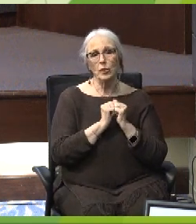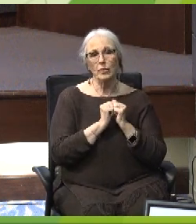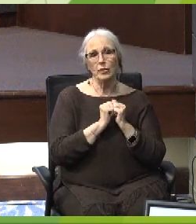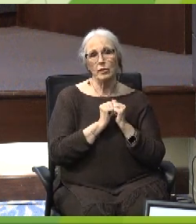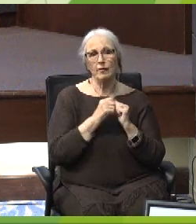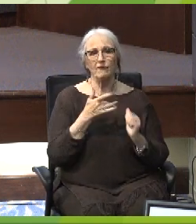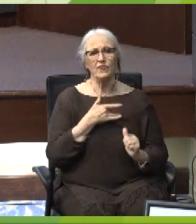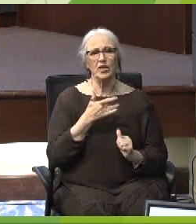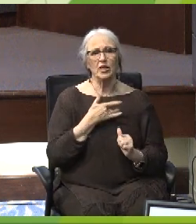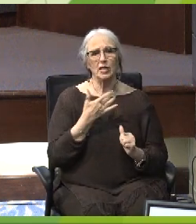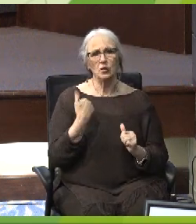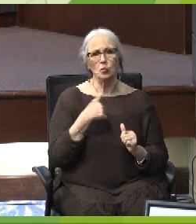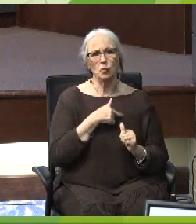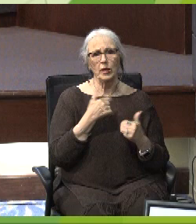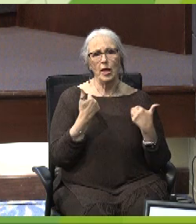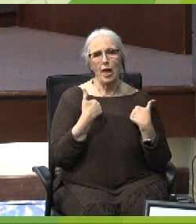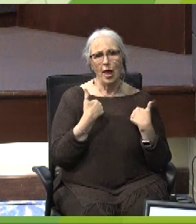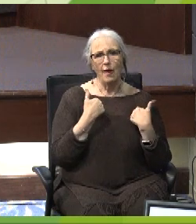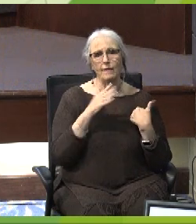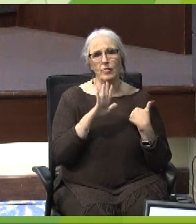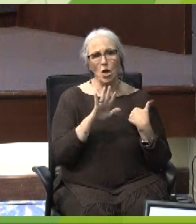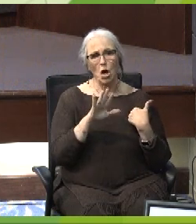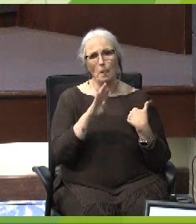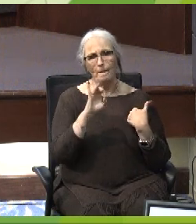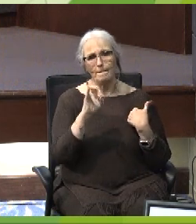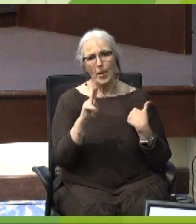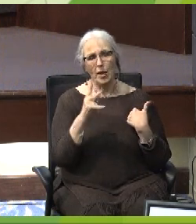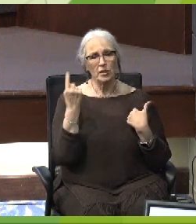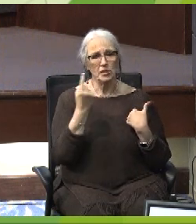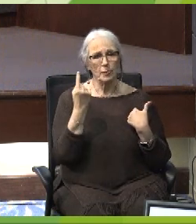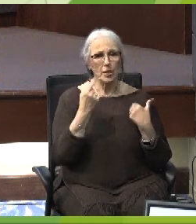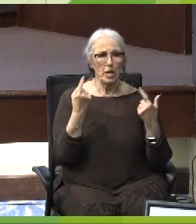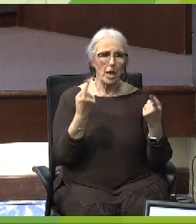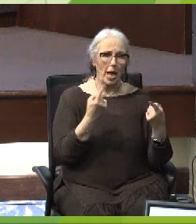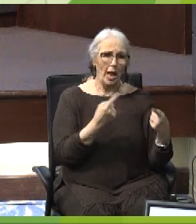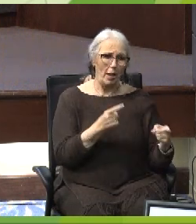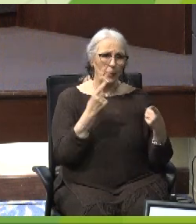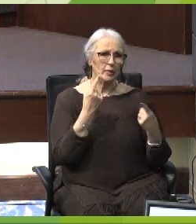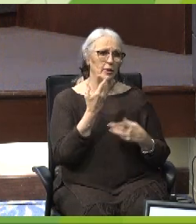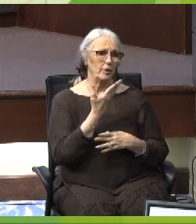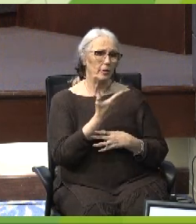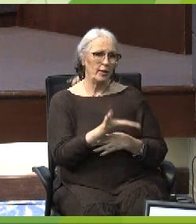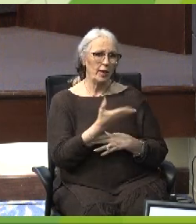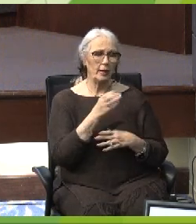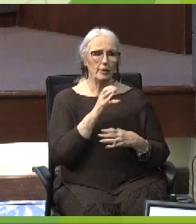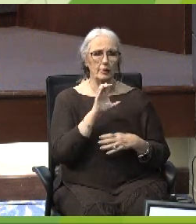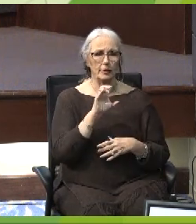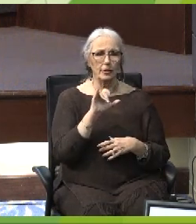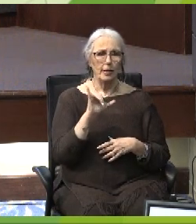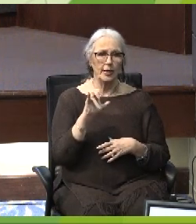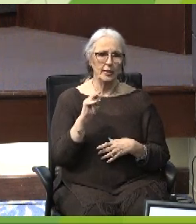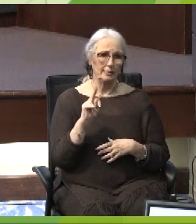the feeling that we've got their back in case something bad happens to this client.